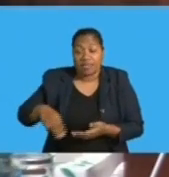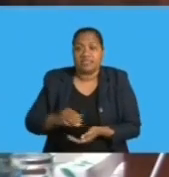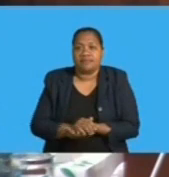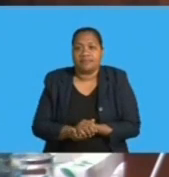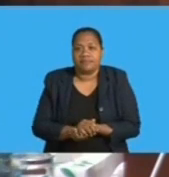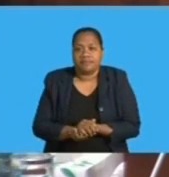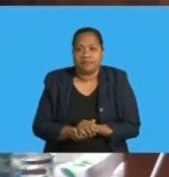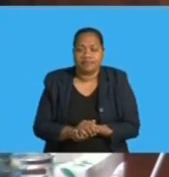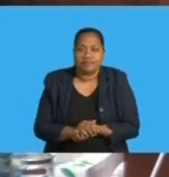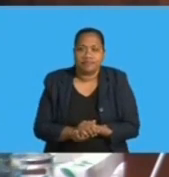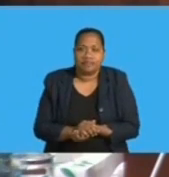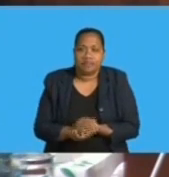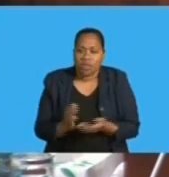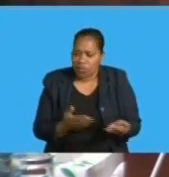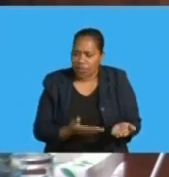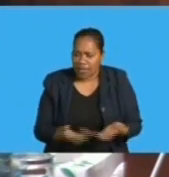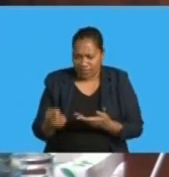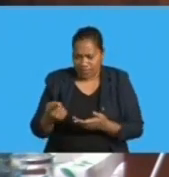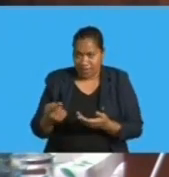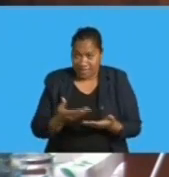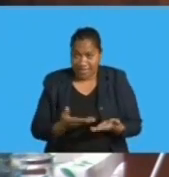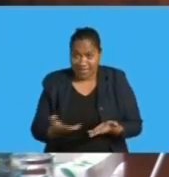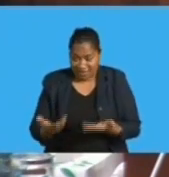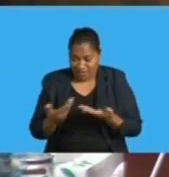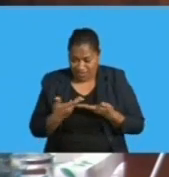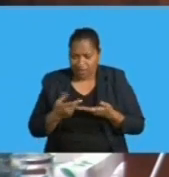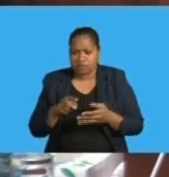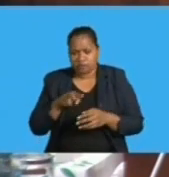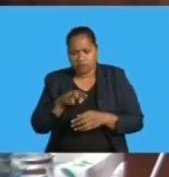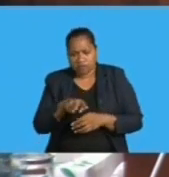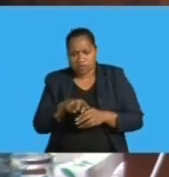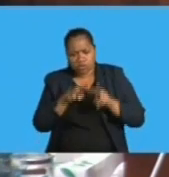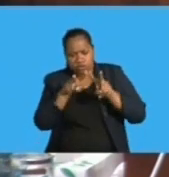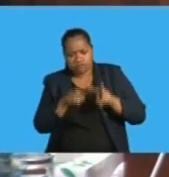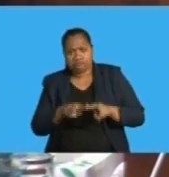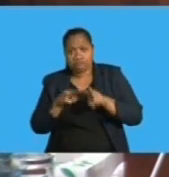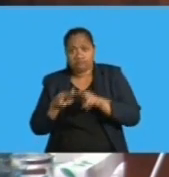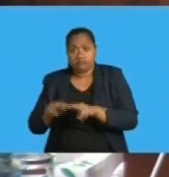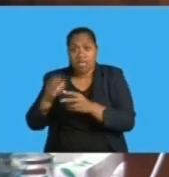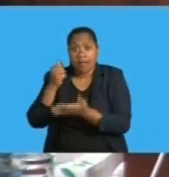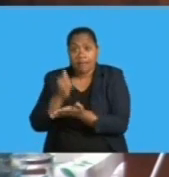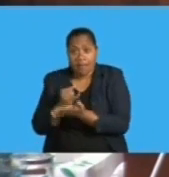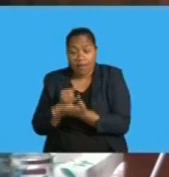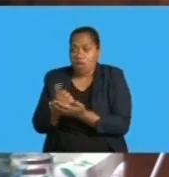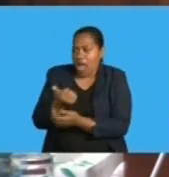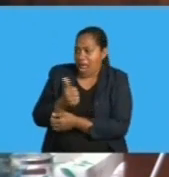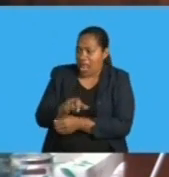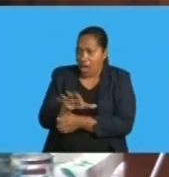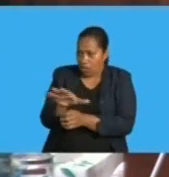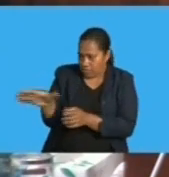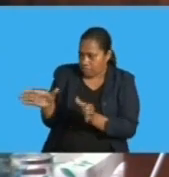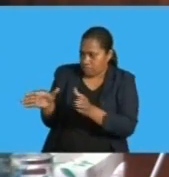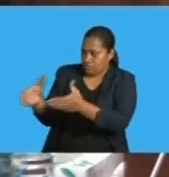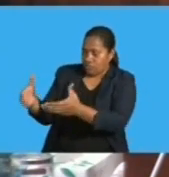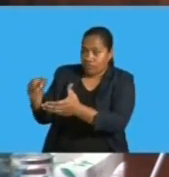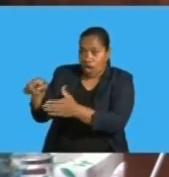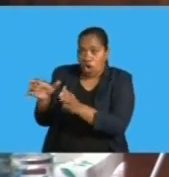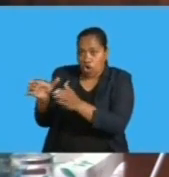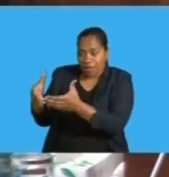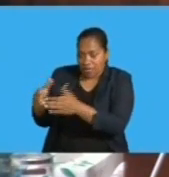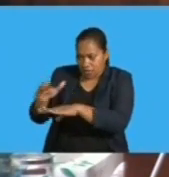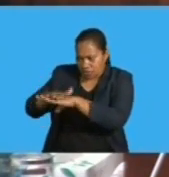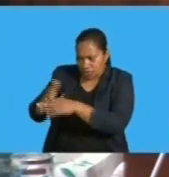to expedite this privileges matter and allow the Privileges Committee to sit and